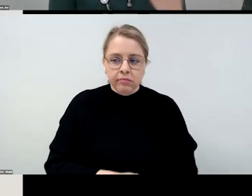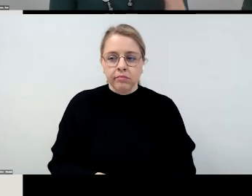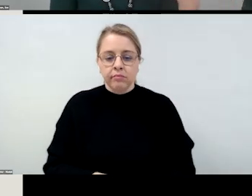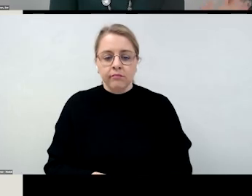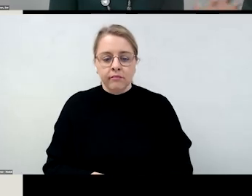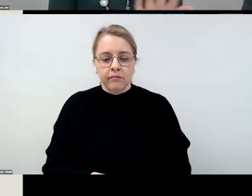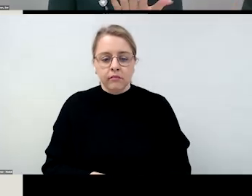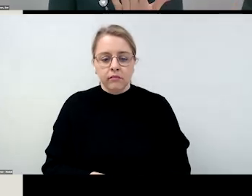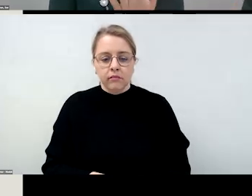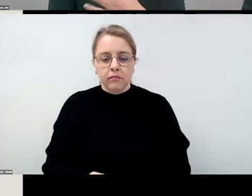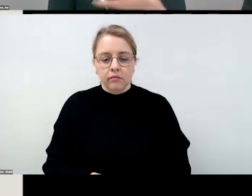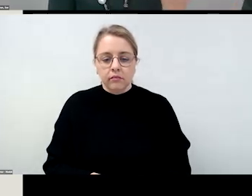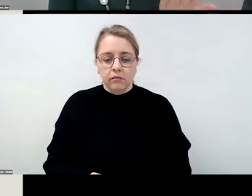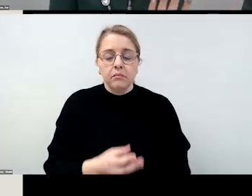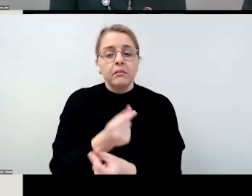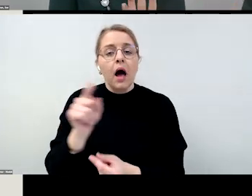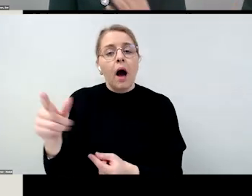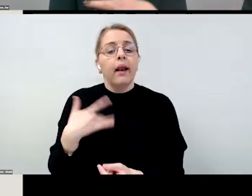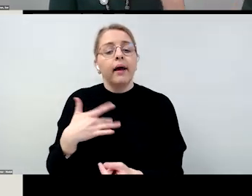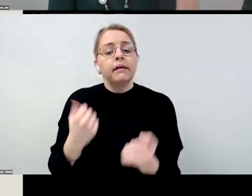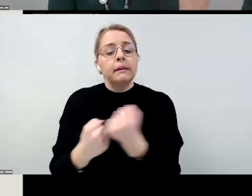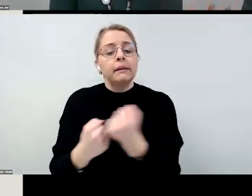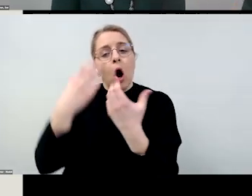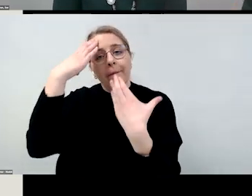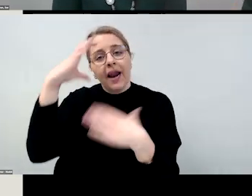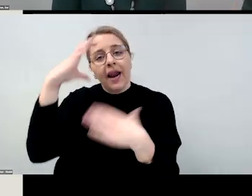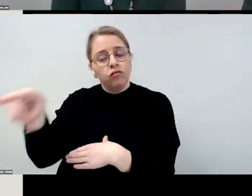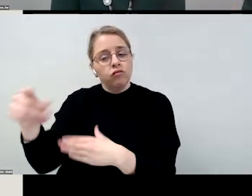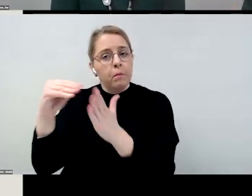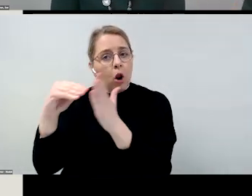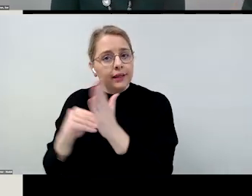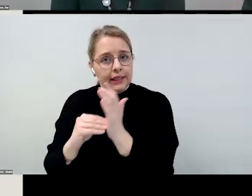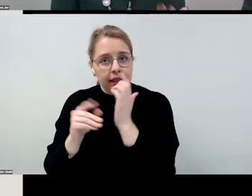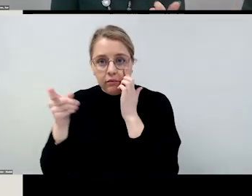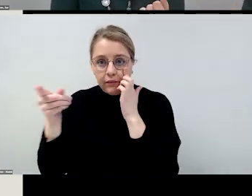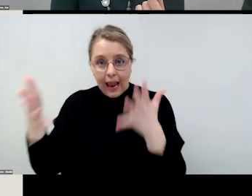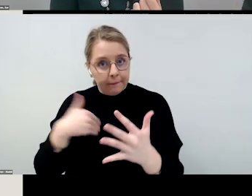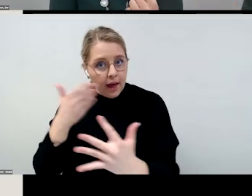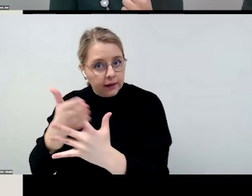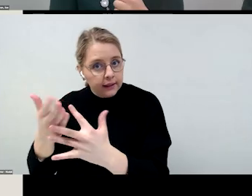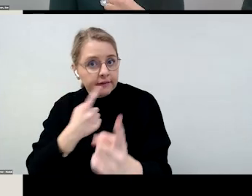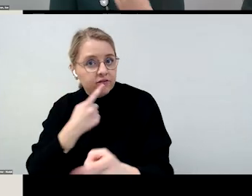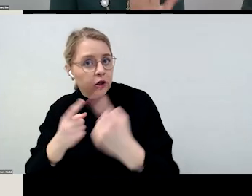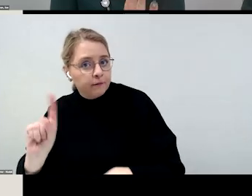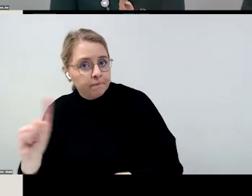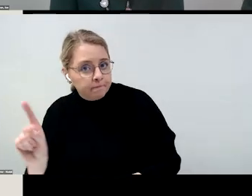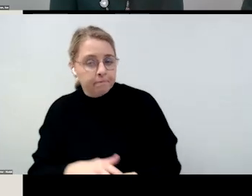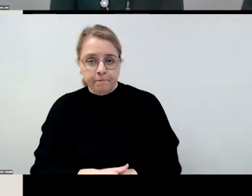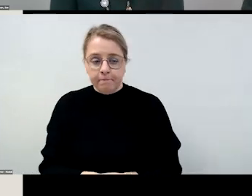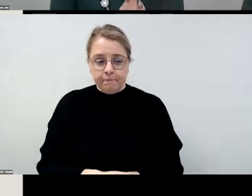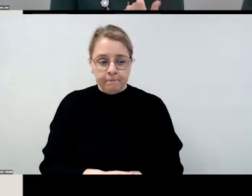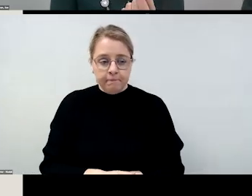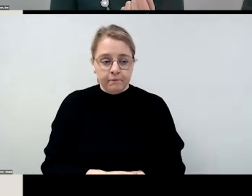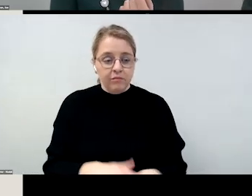Things like if you live in supported accommodation, what are the policies there? Do those policies facilitate accessing health information? Community